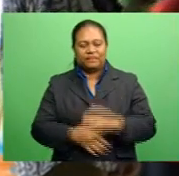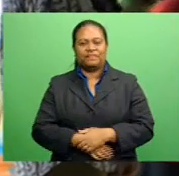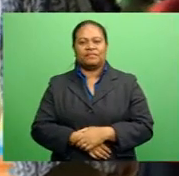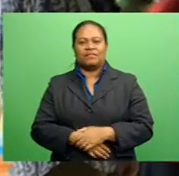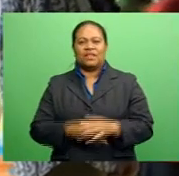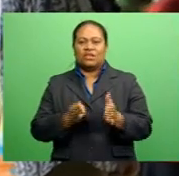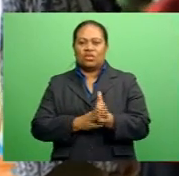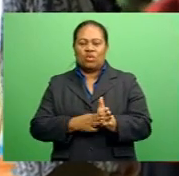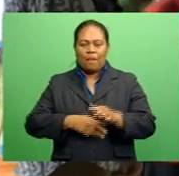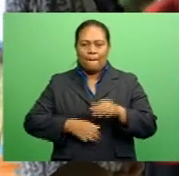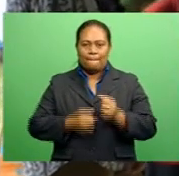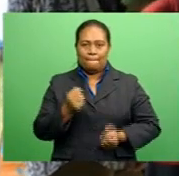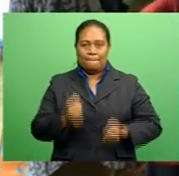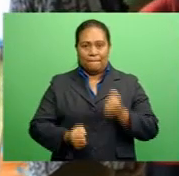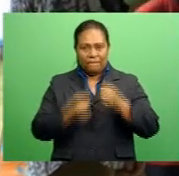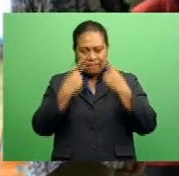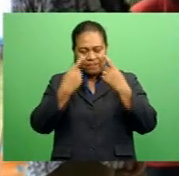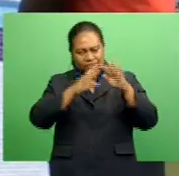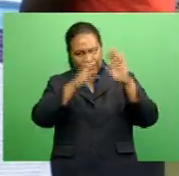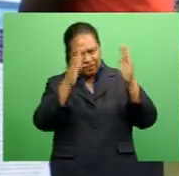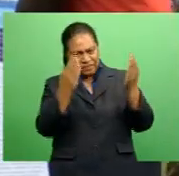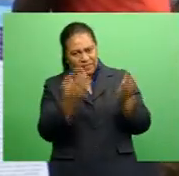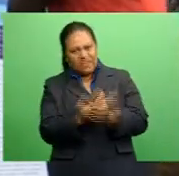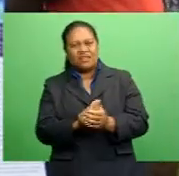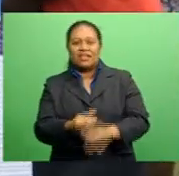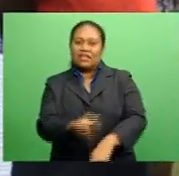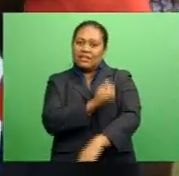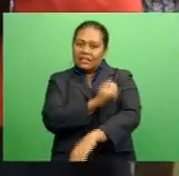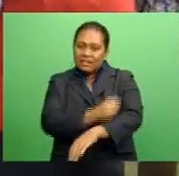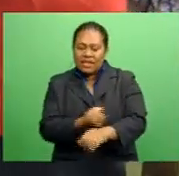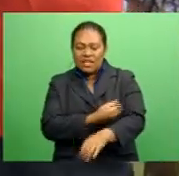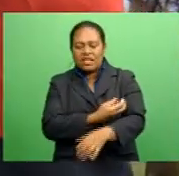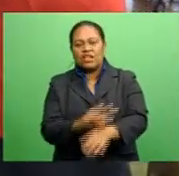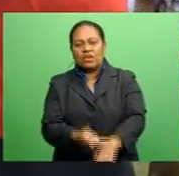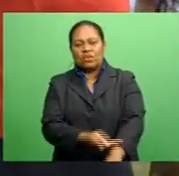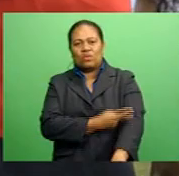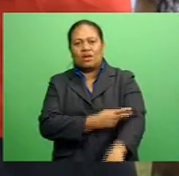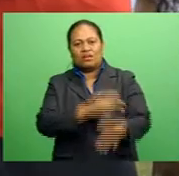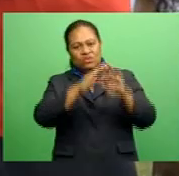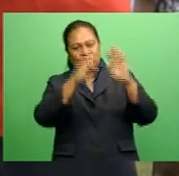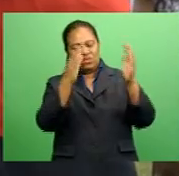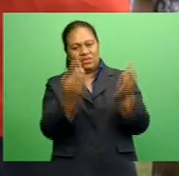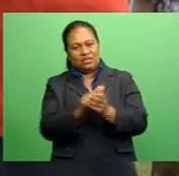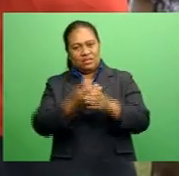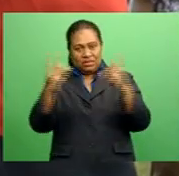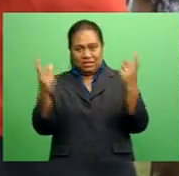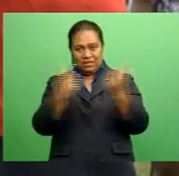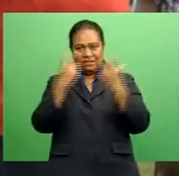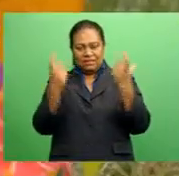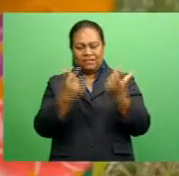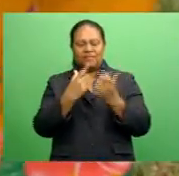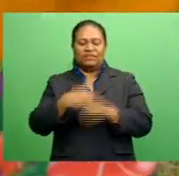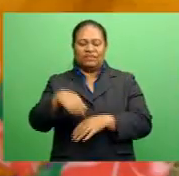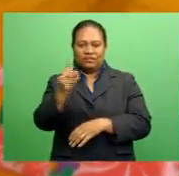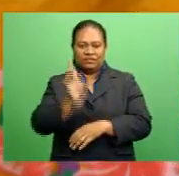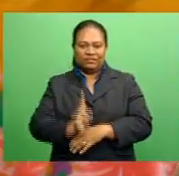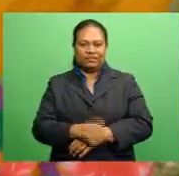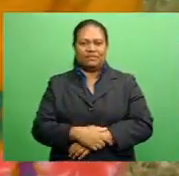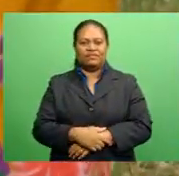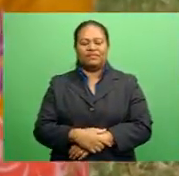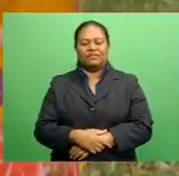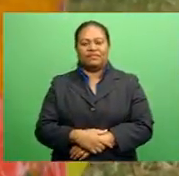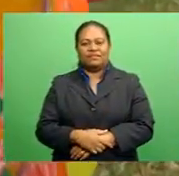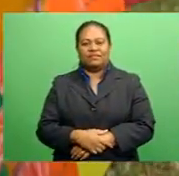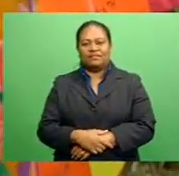is marked worldwide as Seagrass Month, and March 1st is celebrated as World Seagrass Day. Eleanor